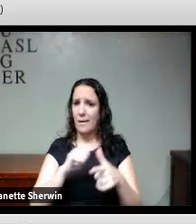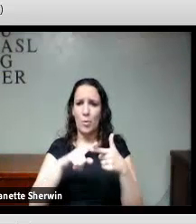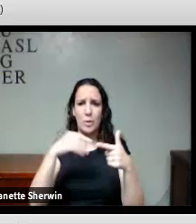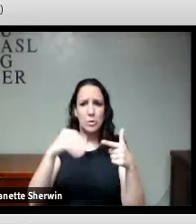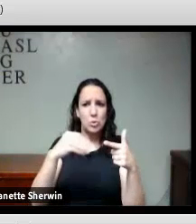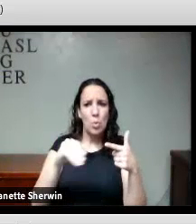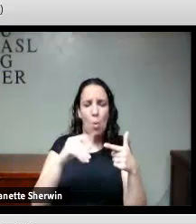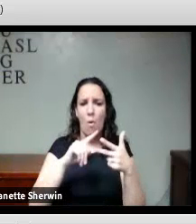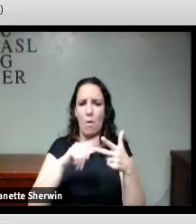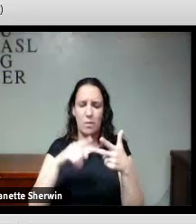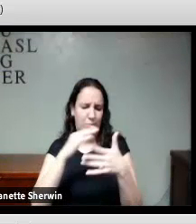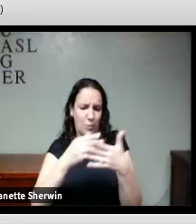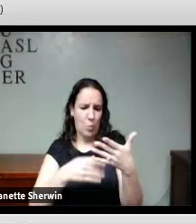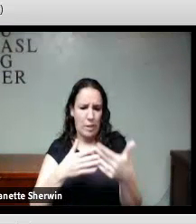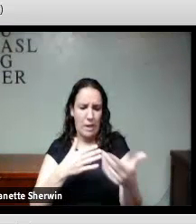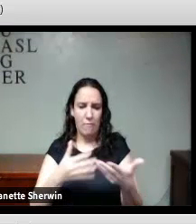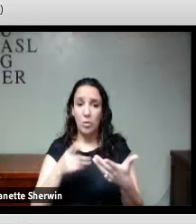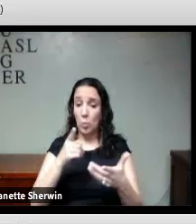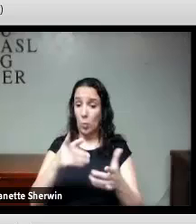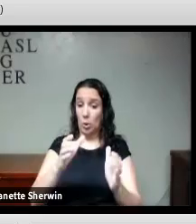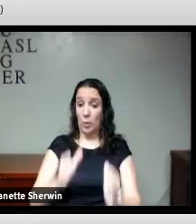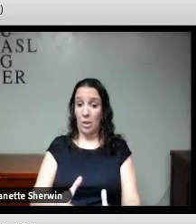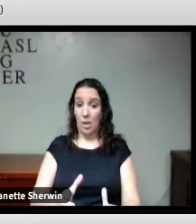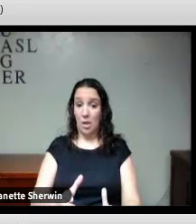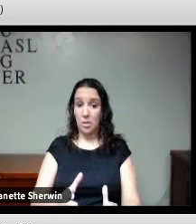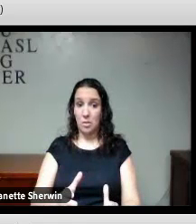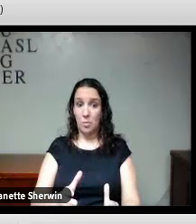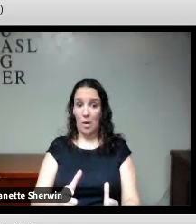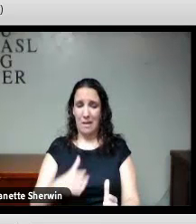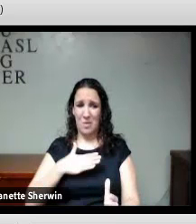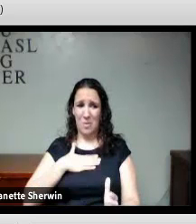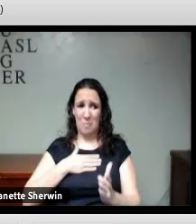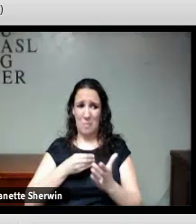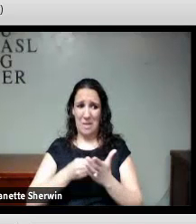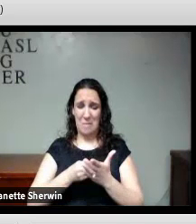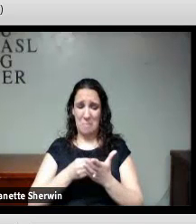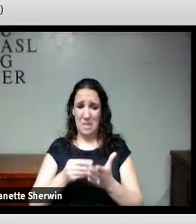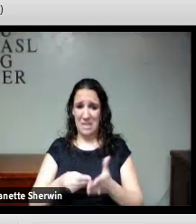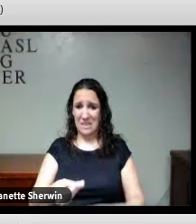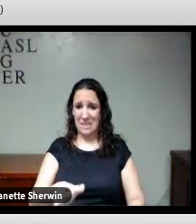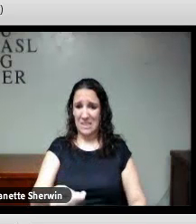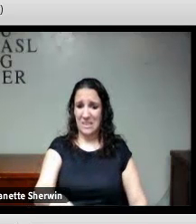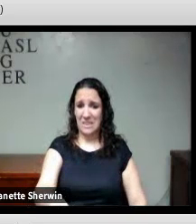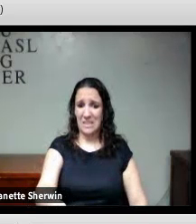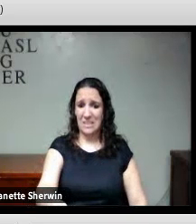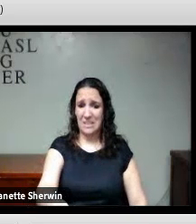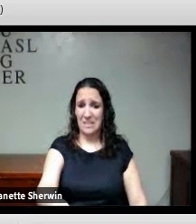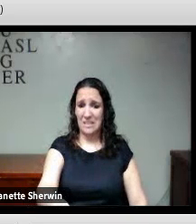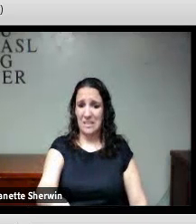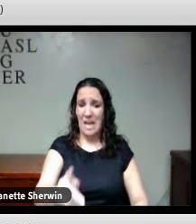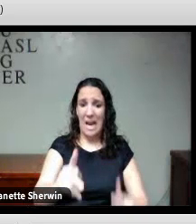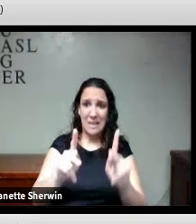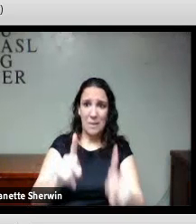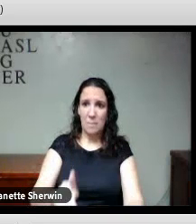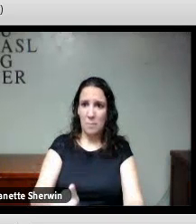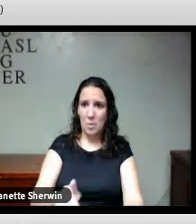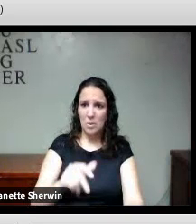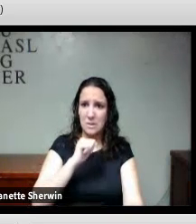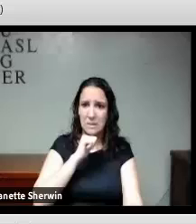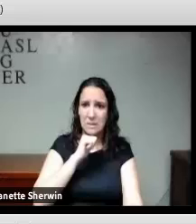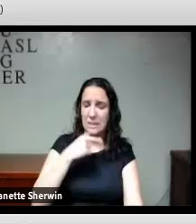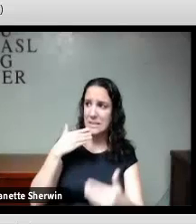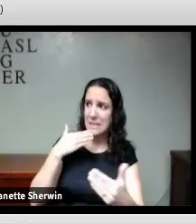where you were the customer and you handed over your hard-earned money for something and the person did not say thank you? Has